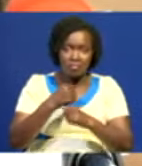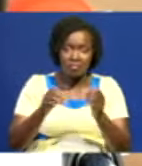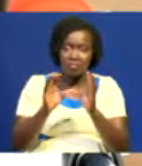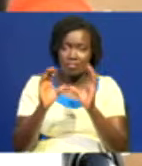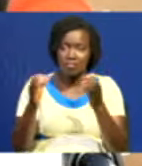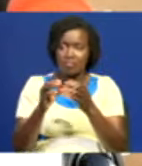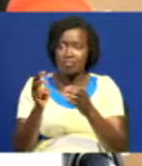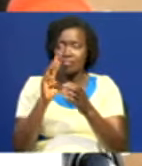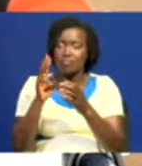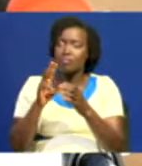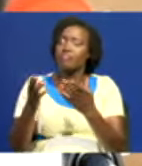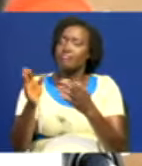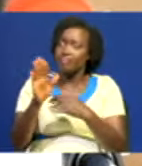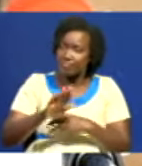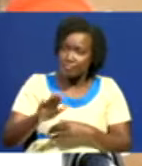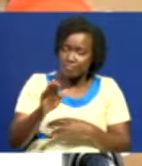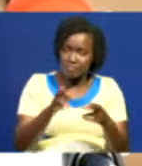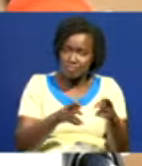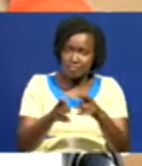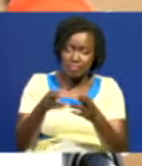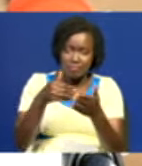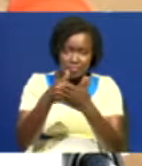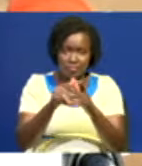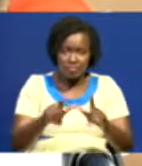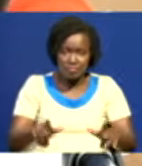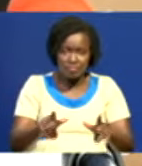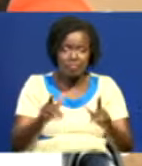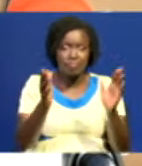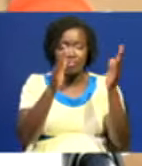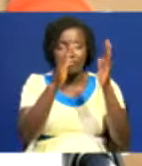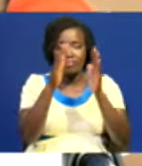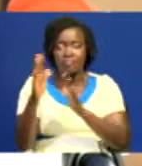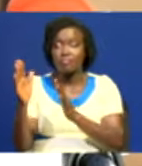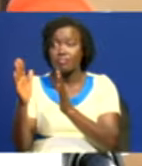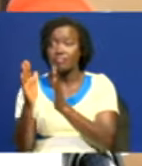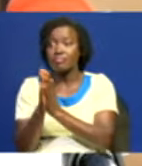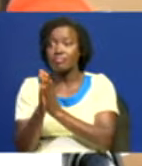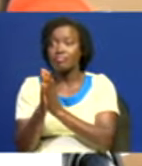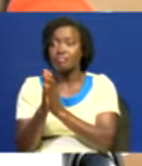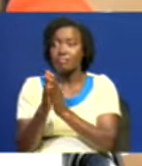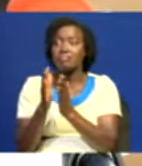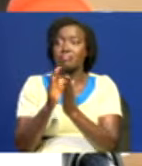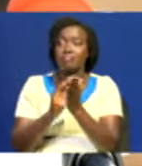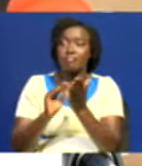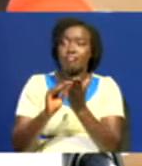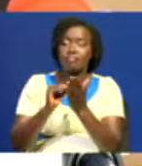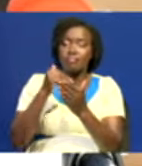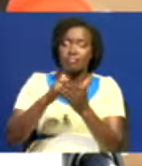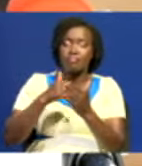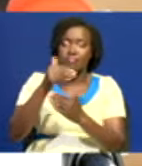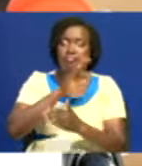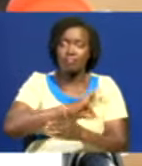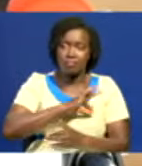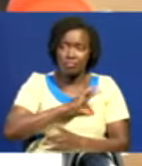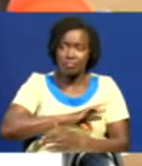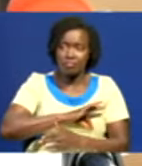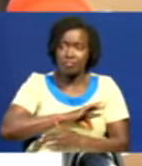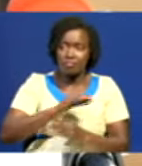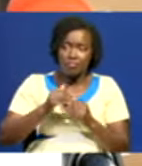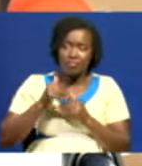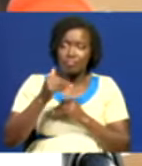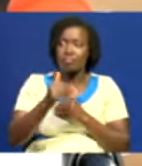water catchment areas, wetlands, forest and agricultural landscapes, and these benefits extend